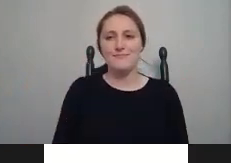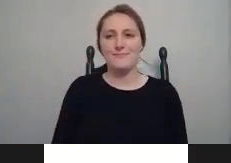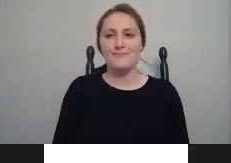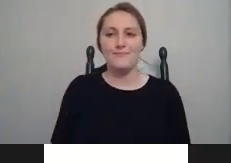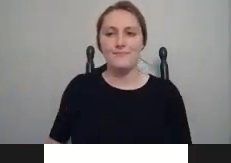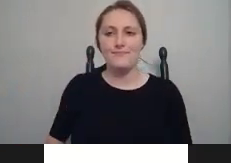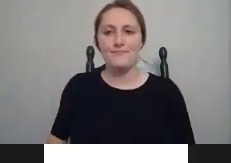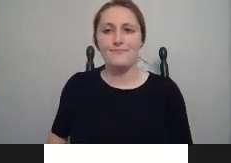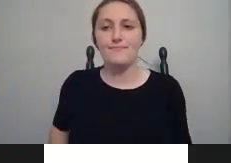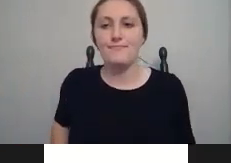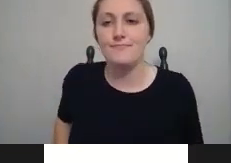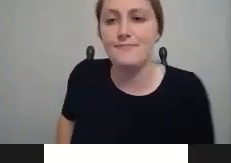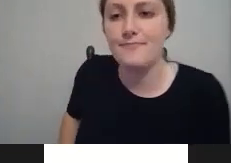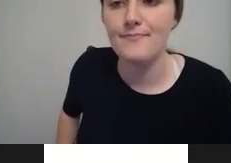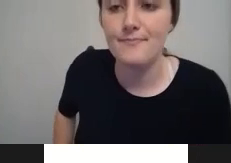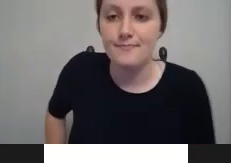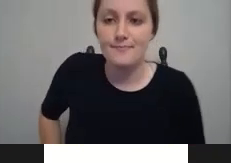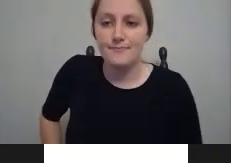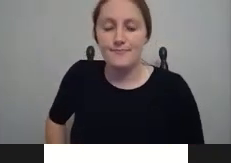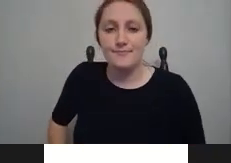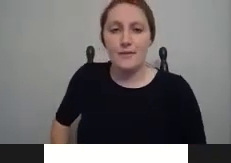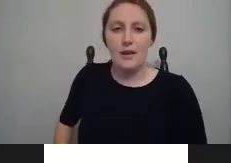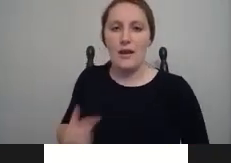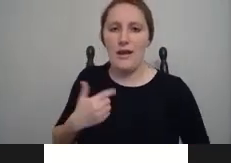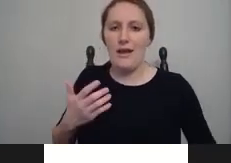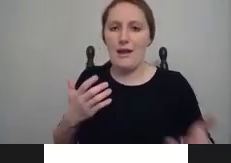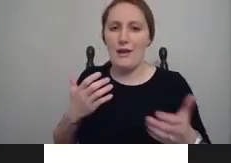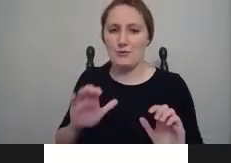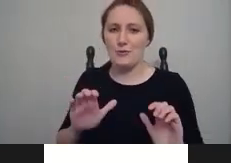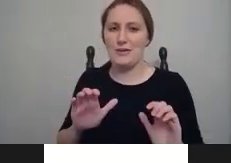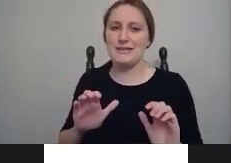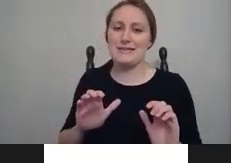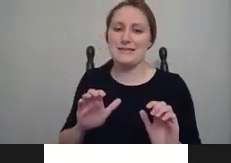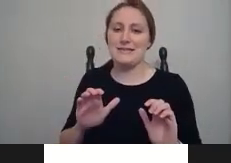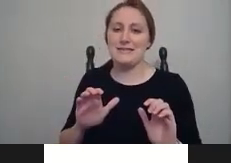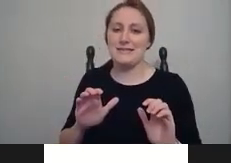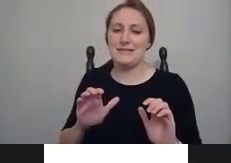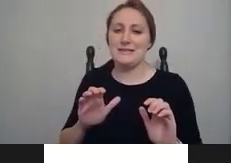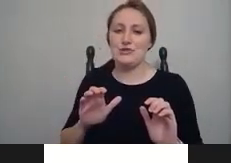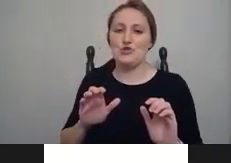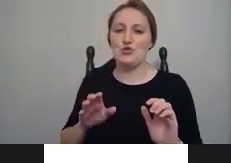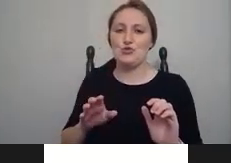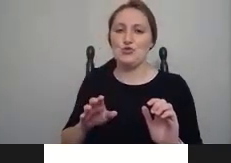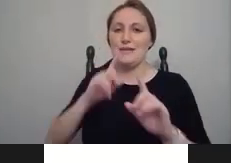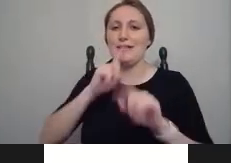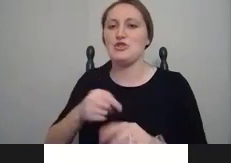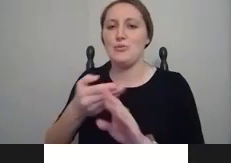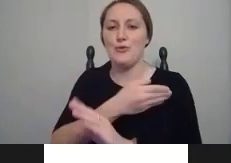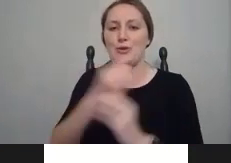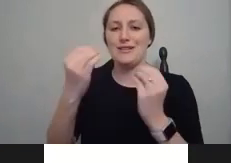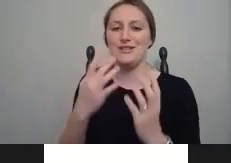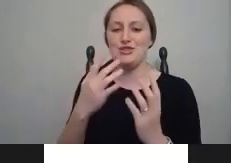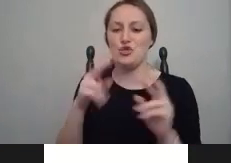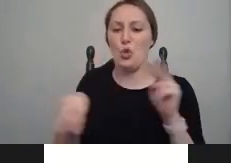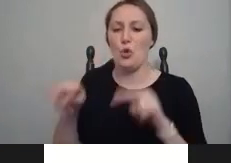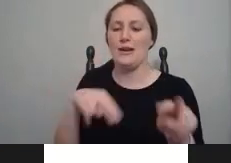But I don't want to get it in front of our teachers who are going to look at this. I'm hopeful we can